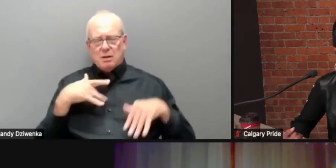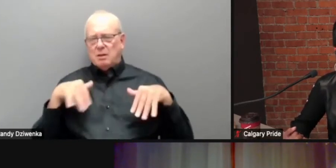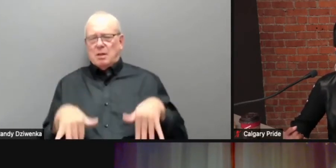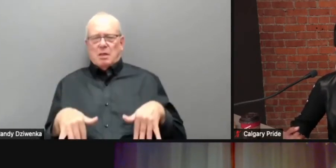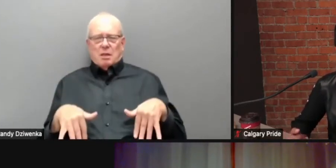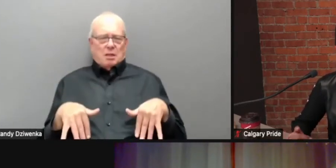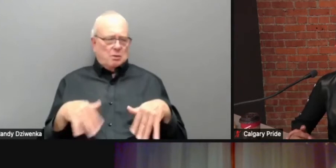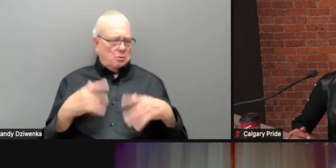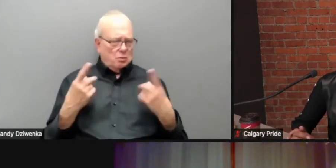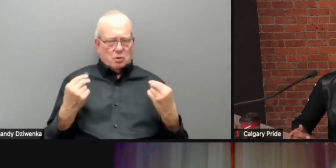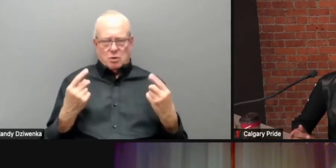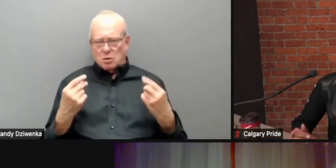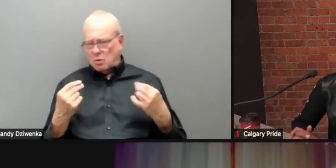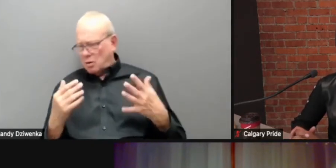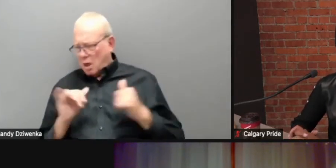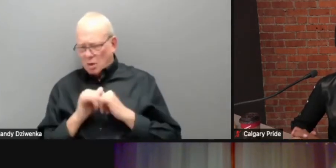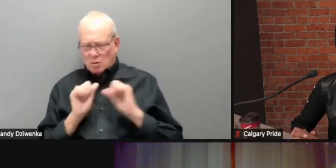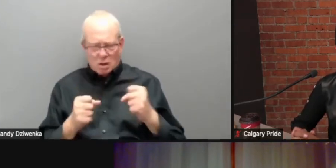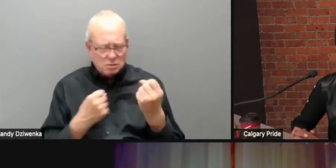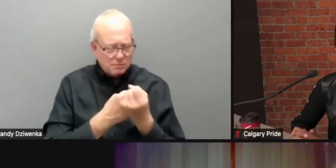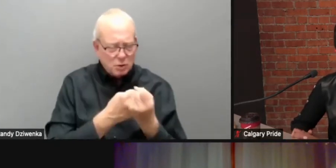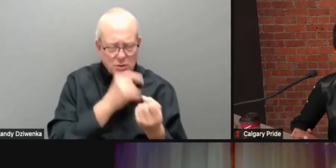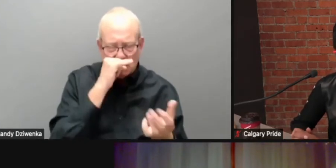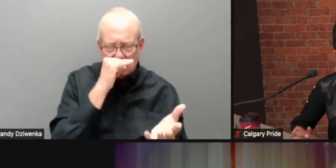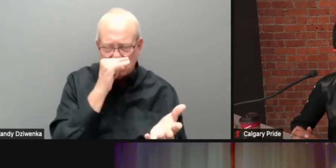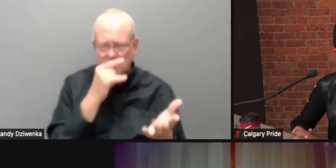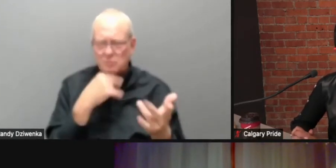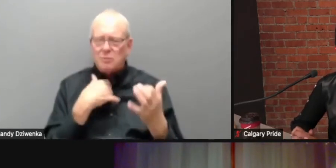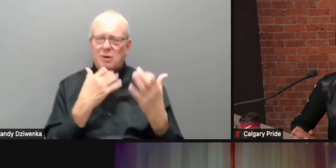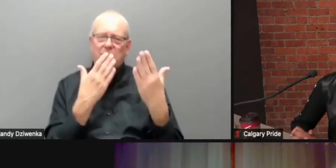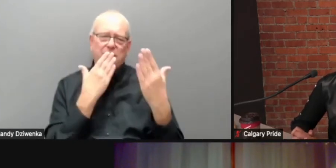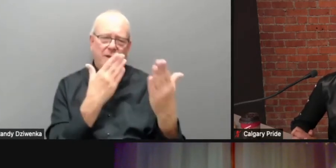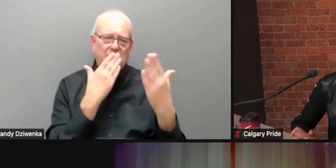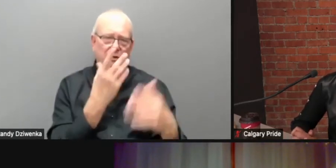journey. And I just want to say thank you for sharing your wisdom